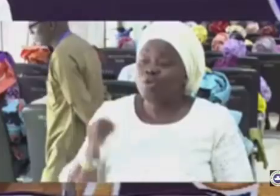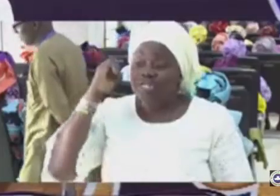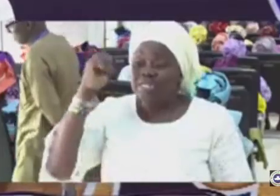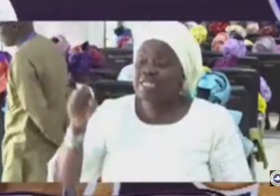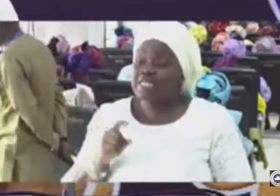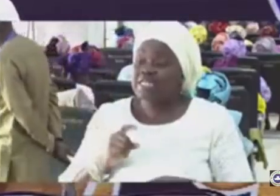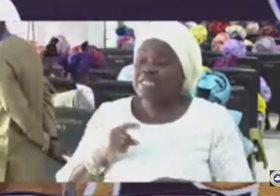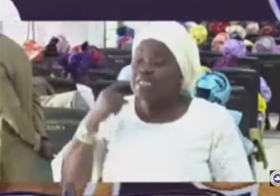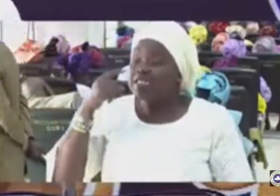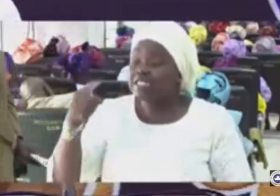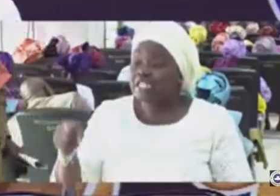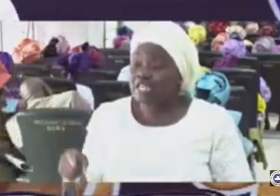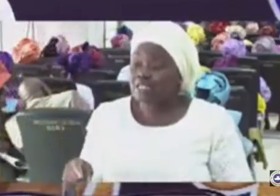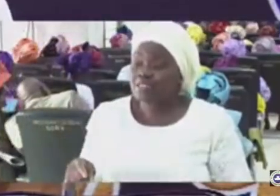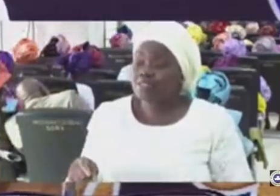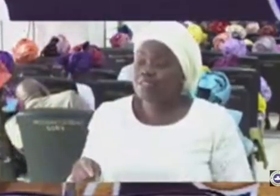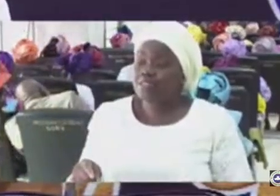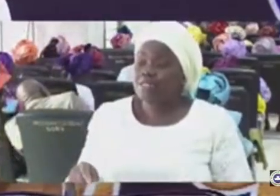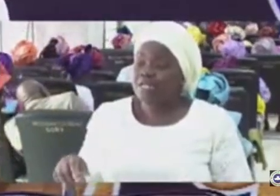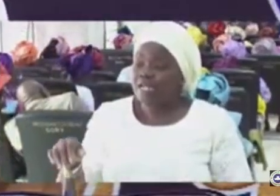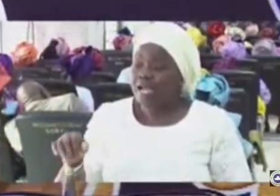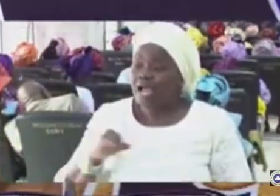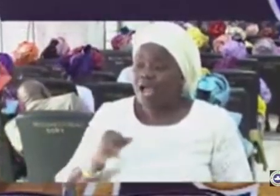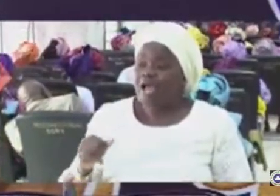The first time I read that passage, I said, "I don't